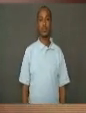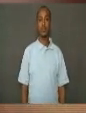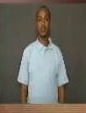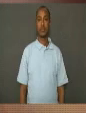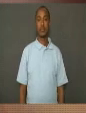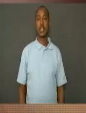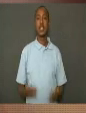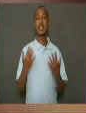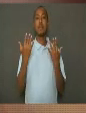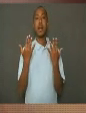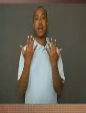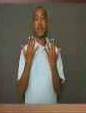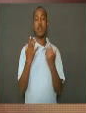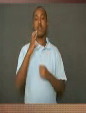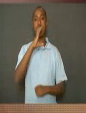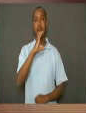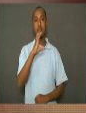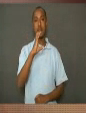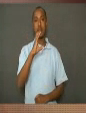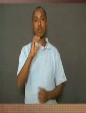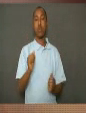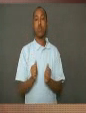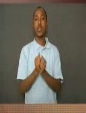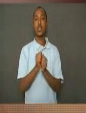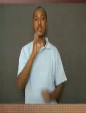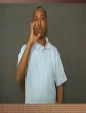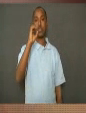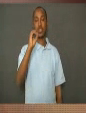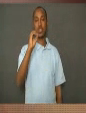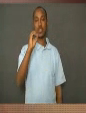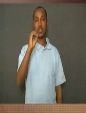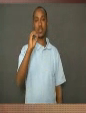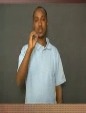The burning of carbon with oxygen